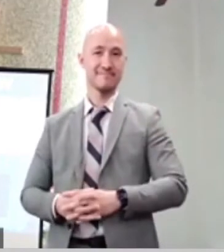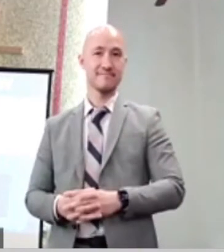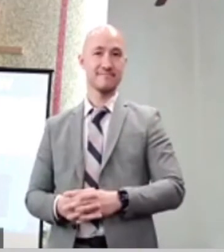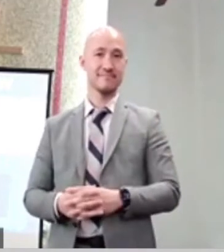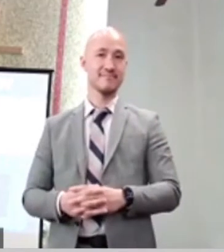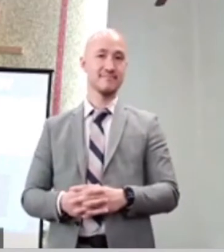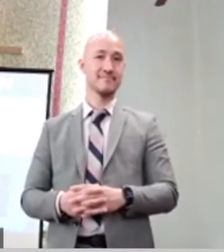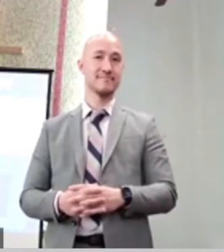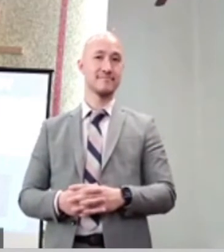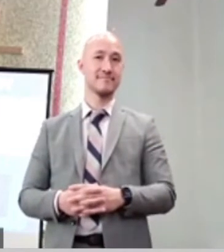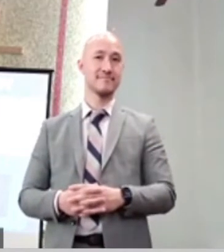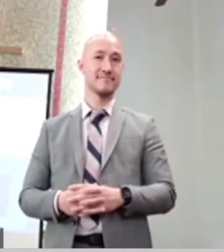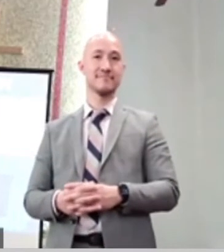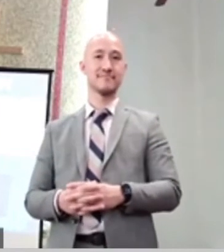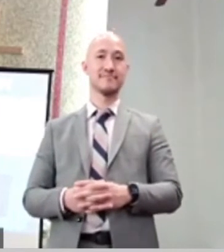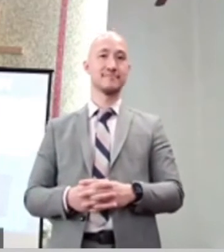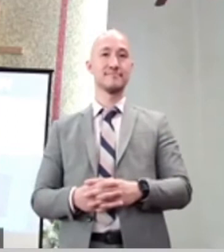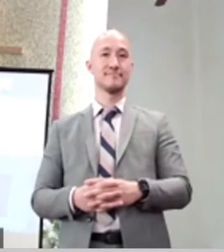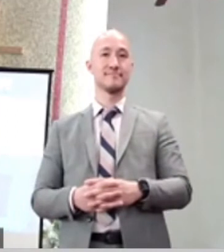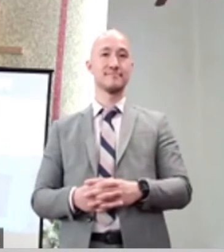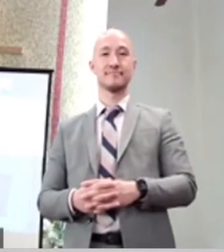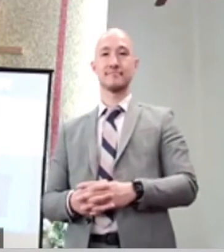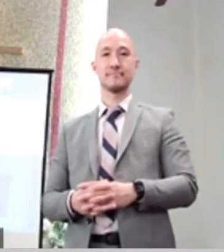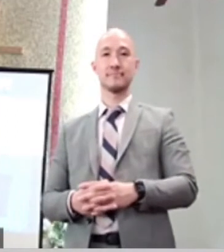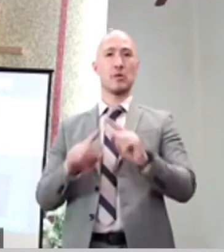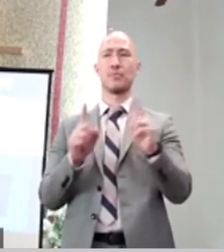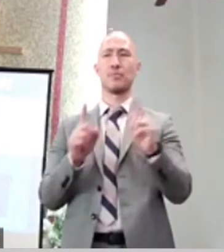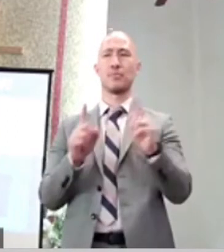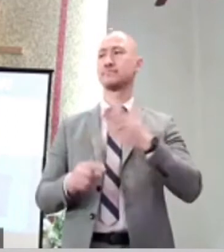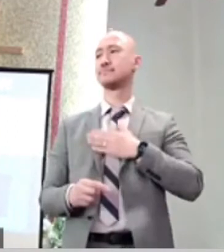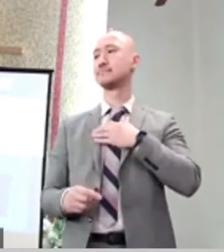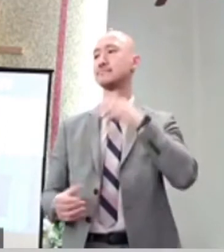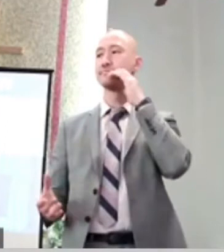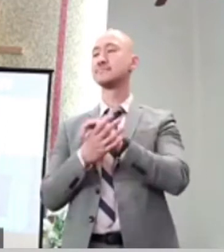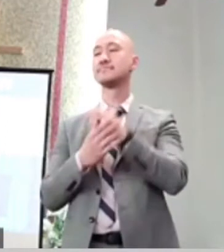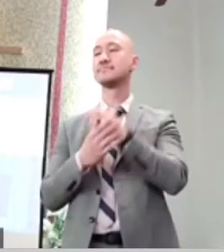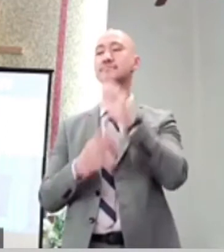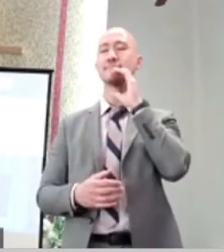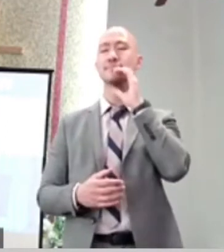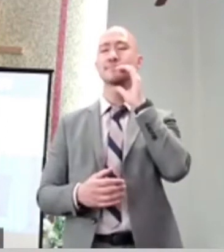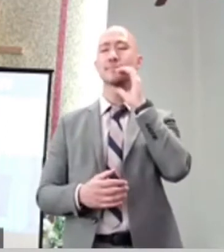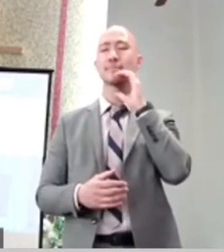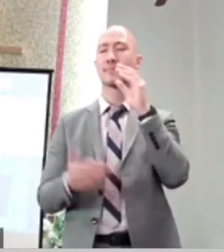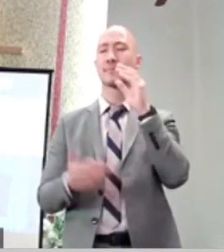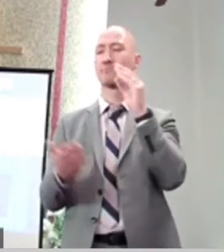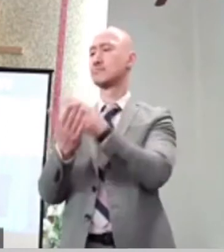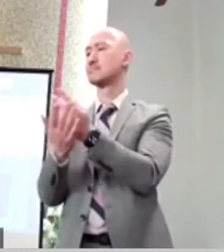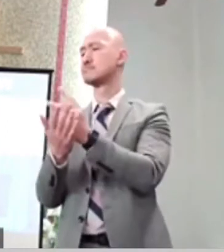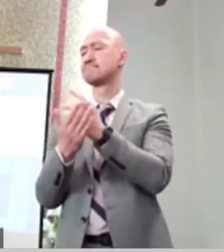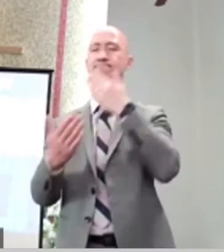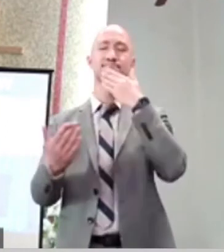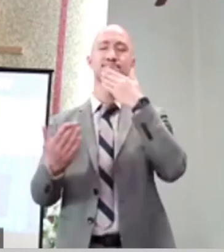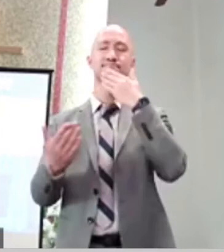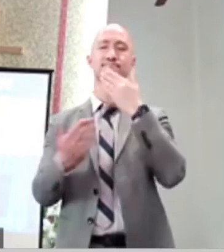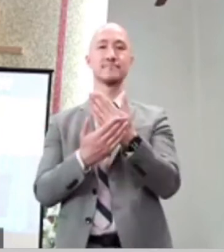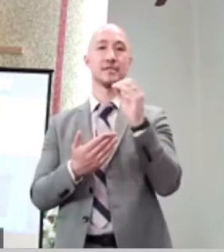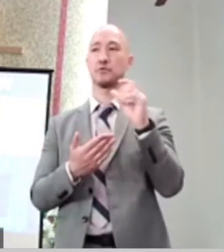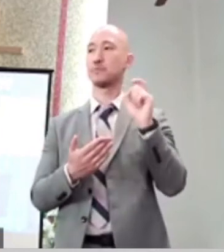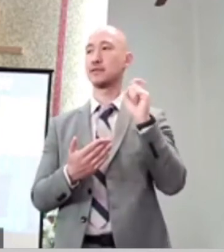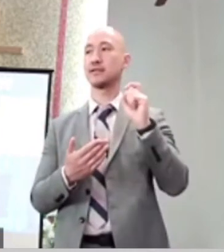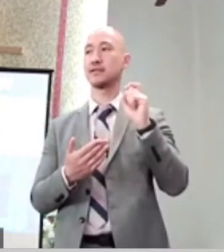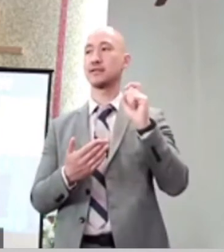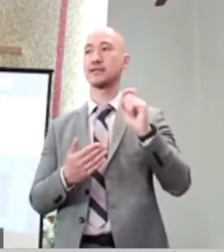Once a week, we go to Popeyes. But, you know, my wife cooks delicious, so sometimes we don't even feel like we have to go. Right? We have